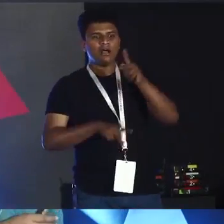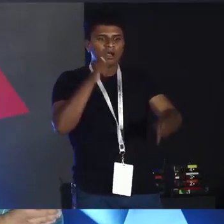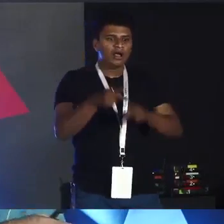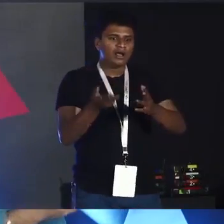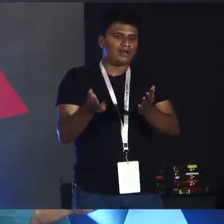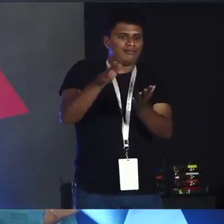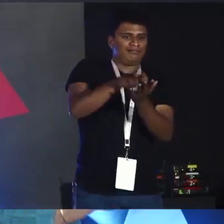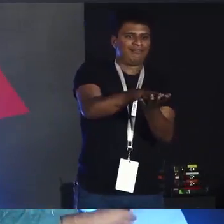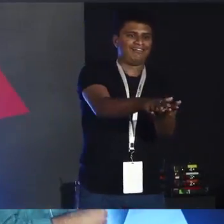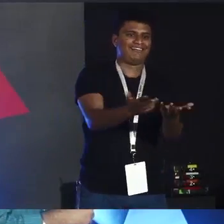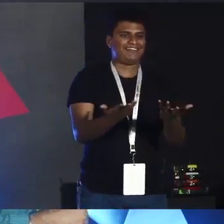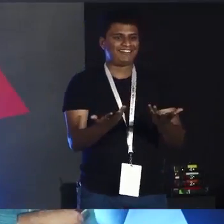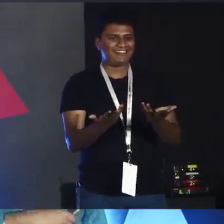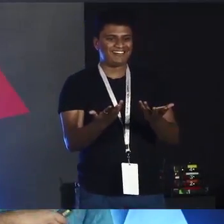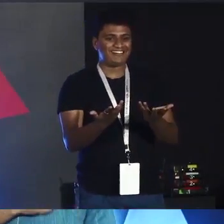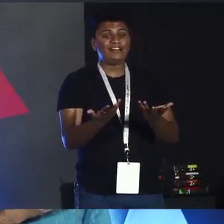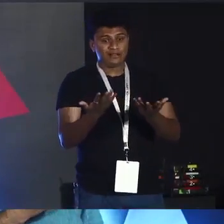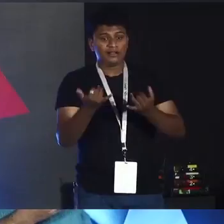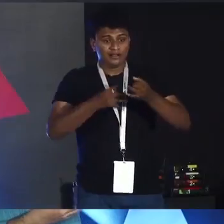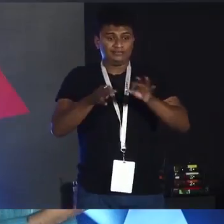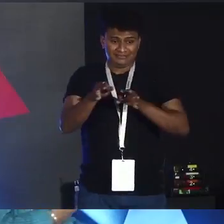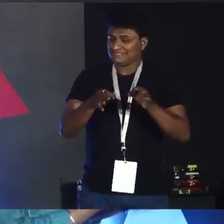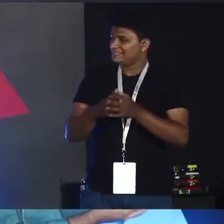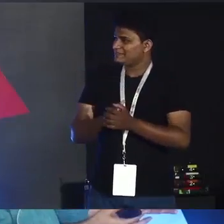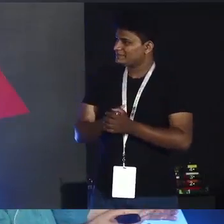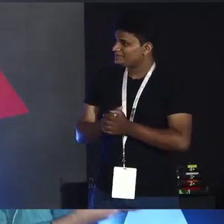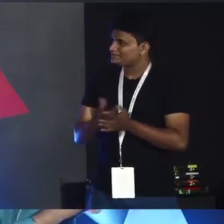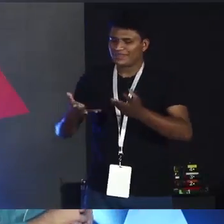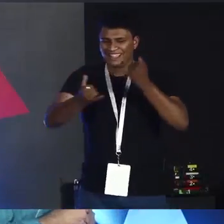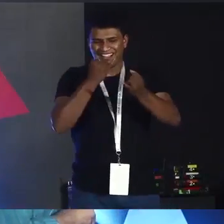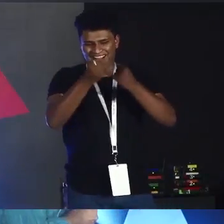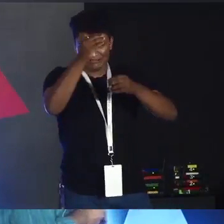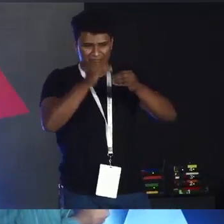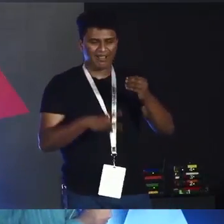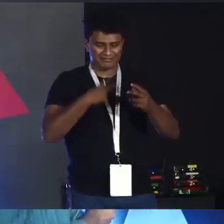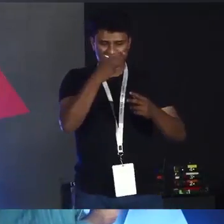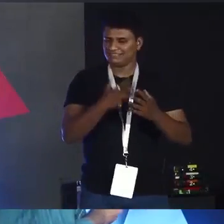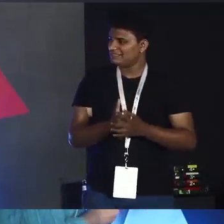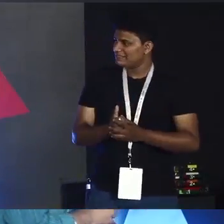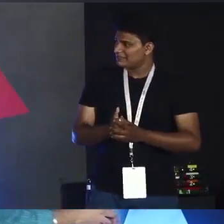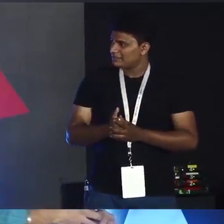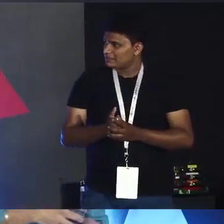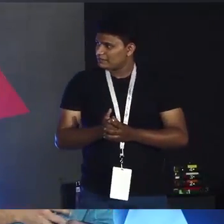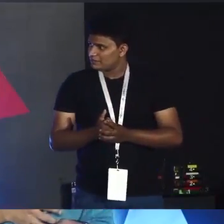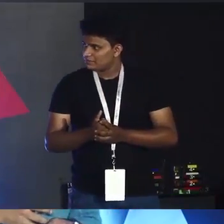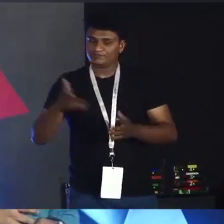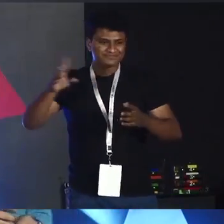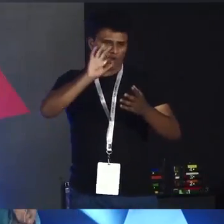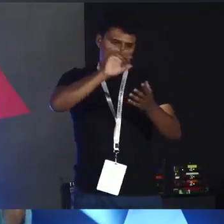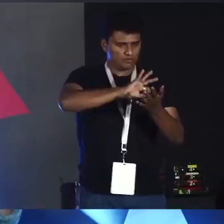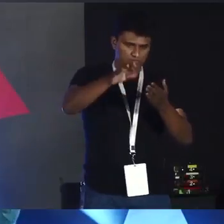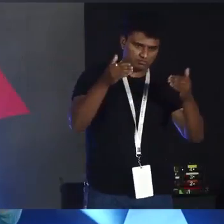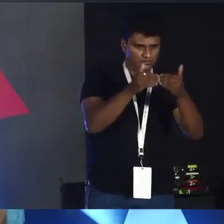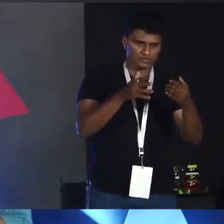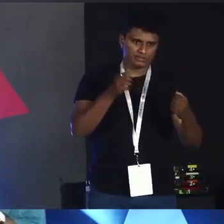of journalism, you really used to work a lot on these kind of stories. I spent about a week with these people on